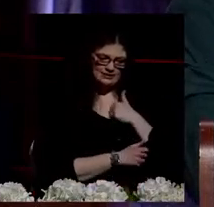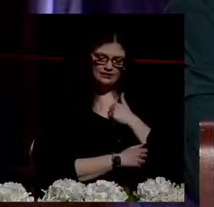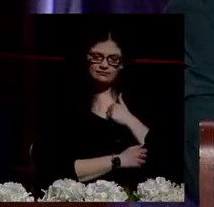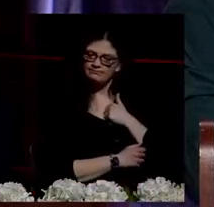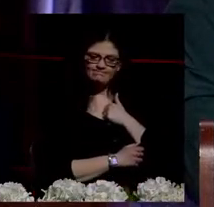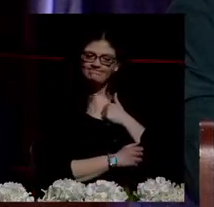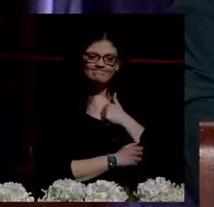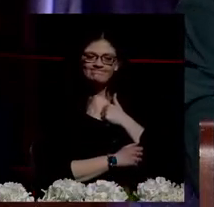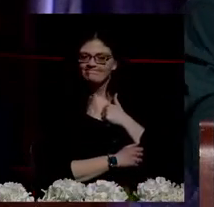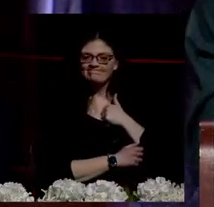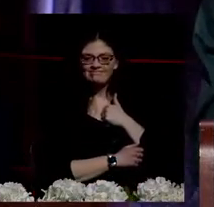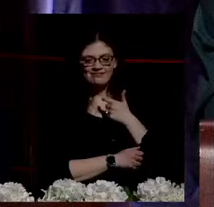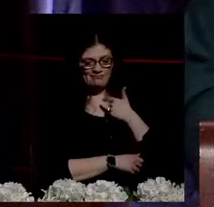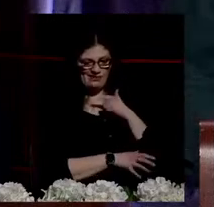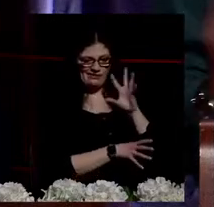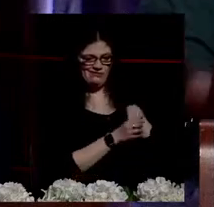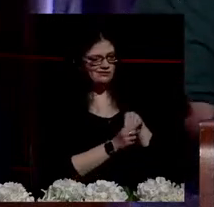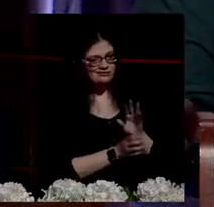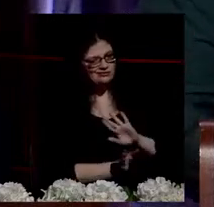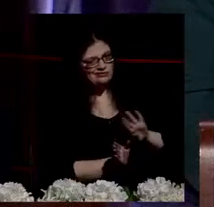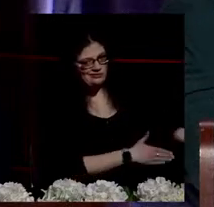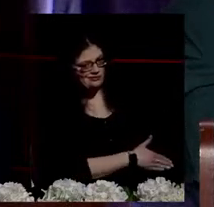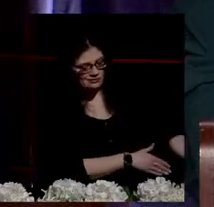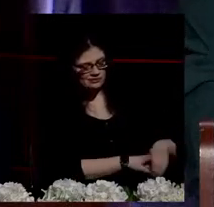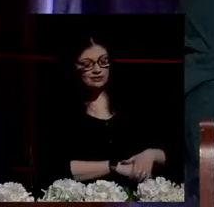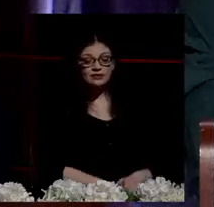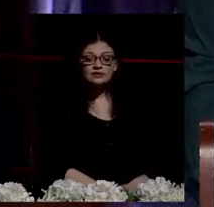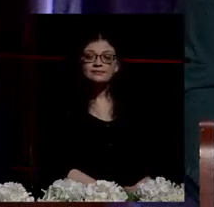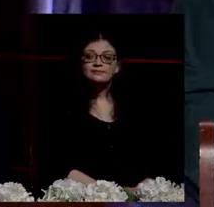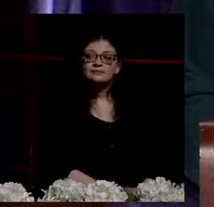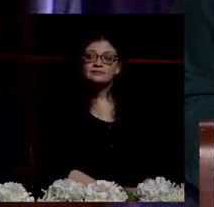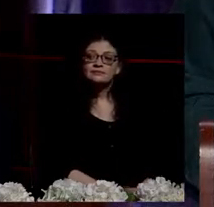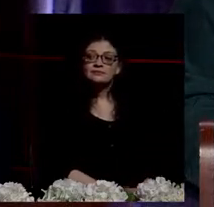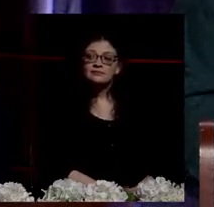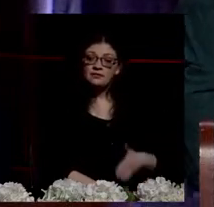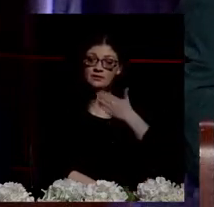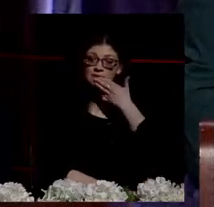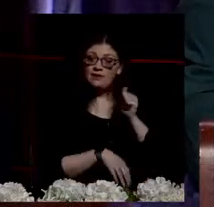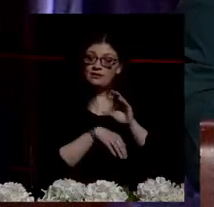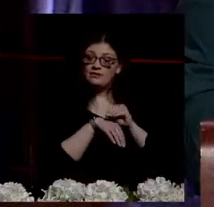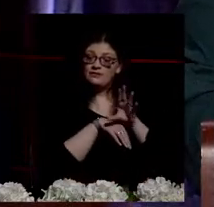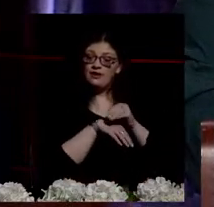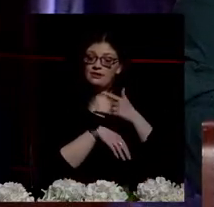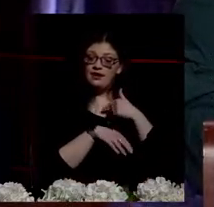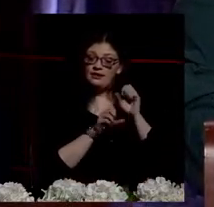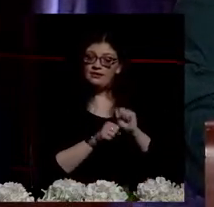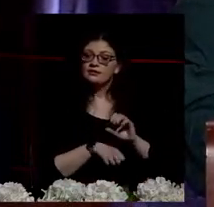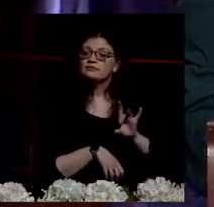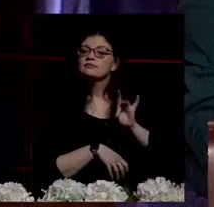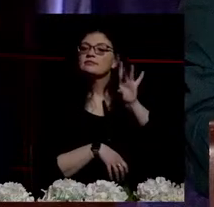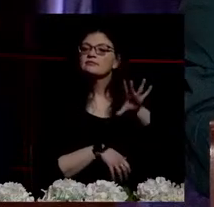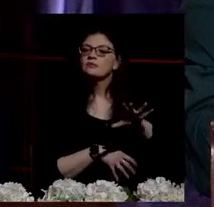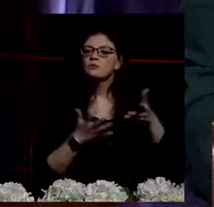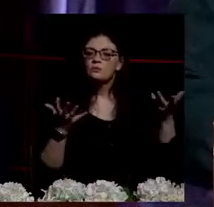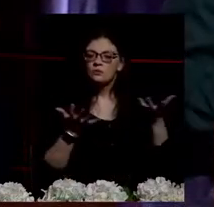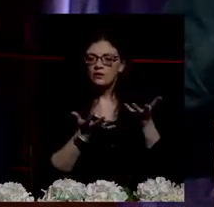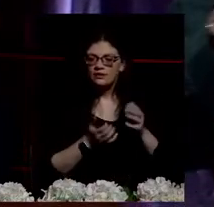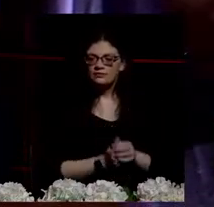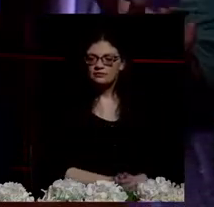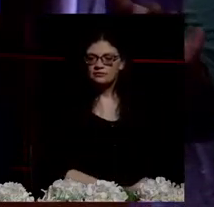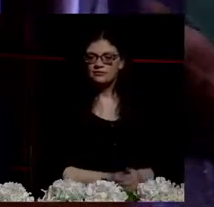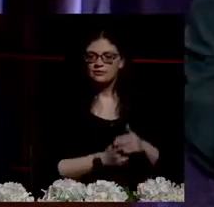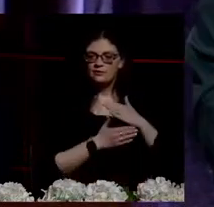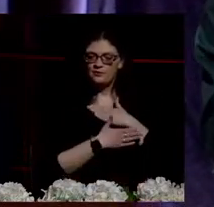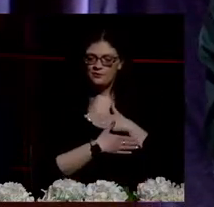if it doesn't. Beyond that, the best advice I can give you is this. Enjoy